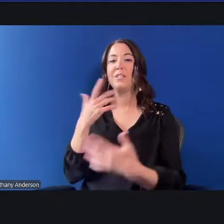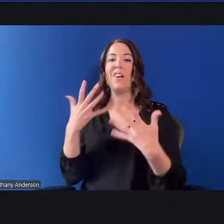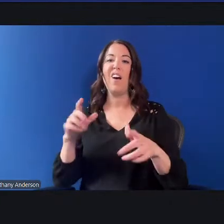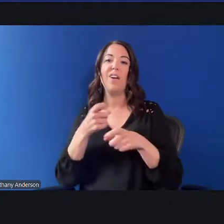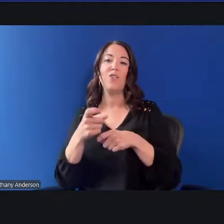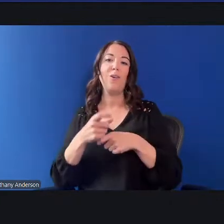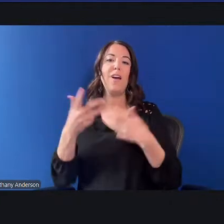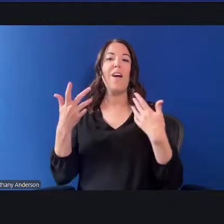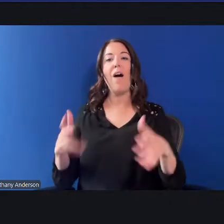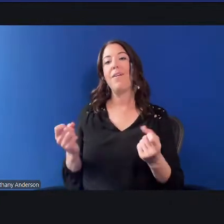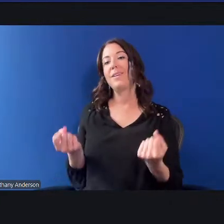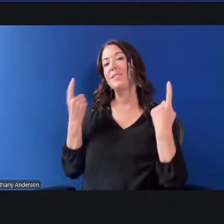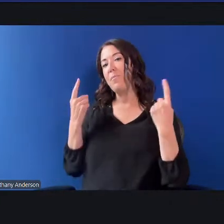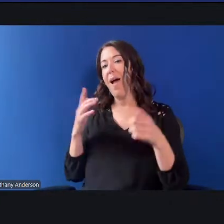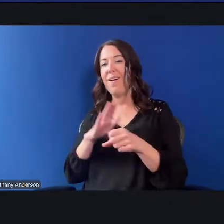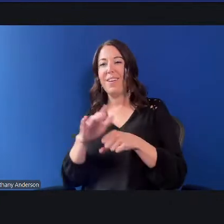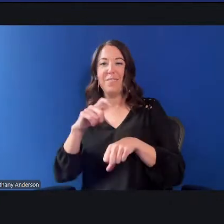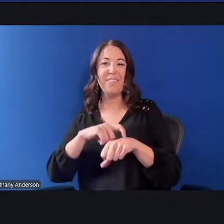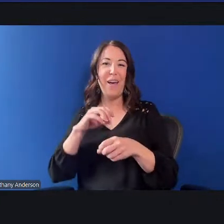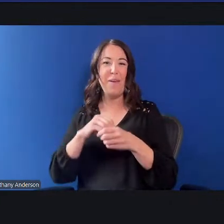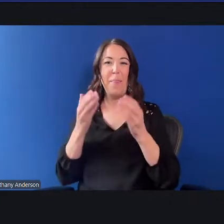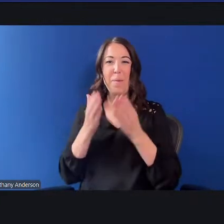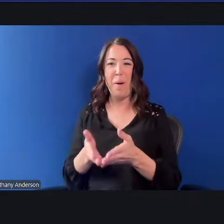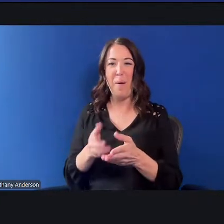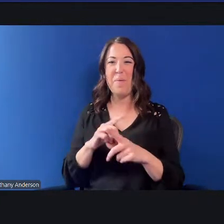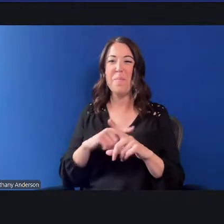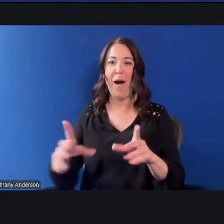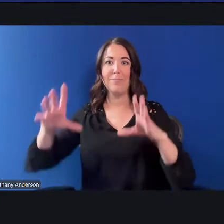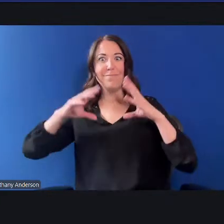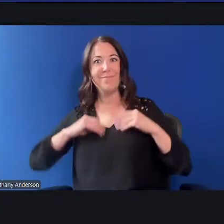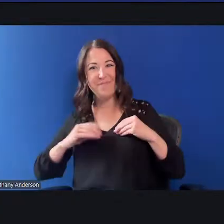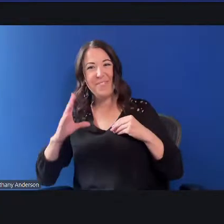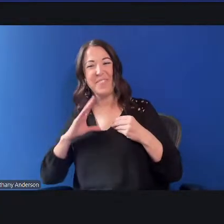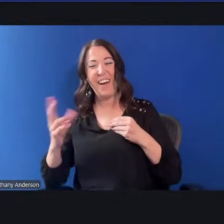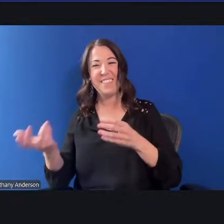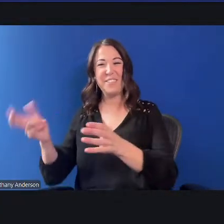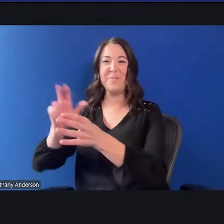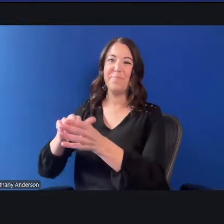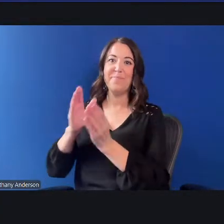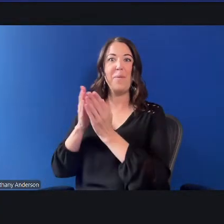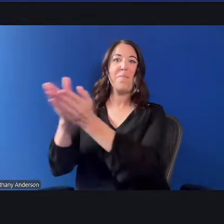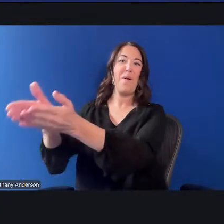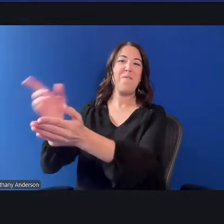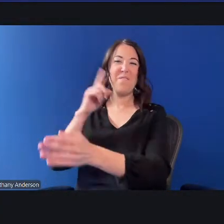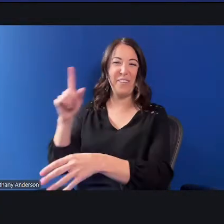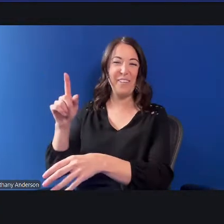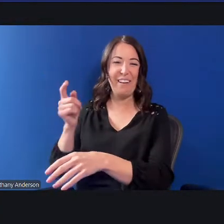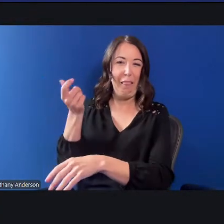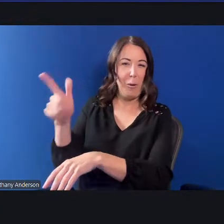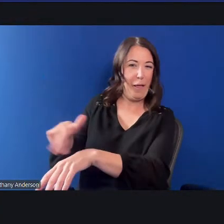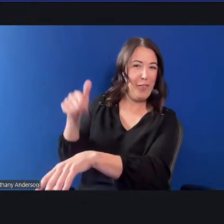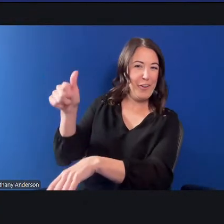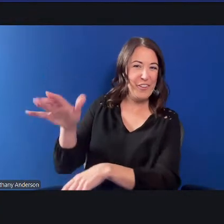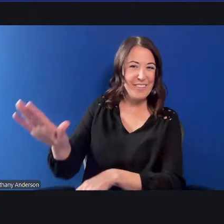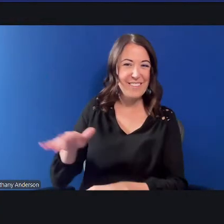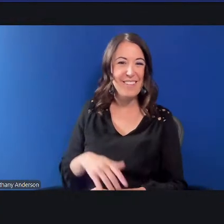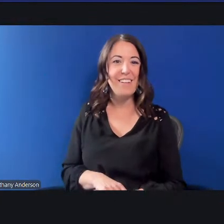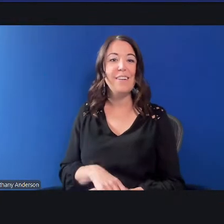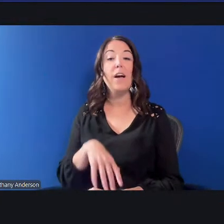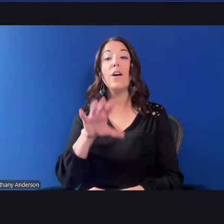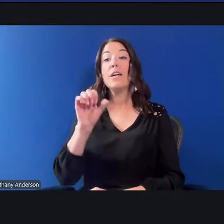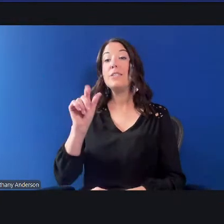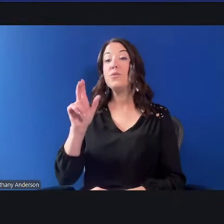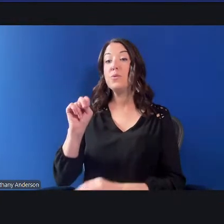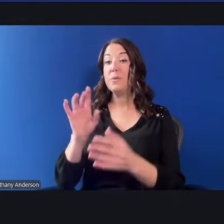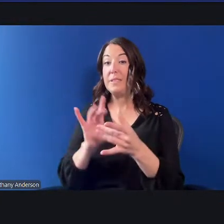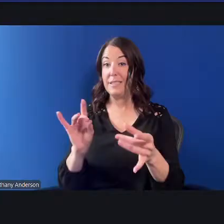boat, but is going to go and hang out on a boat for a little bit longer. As Susan said, I had